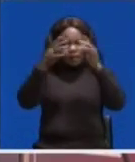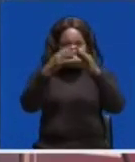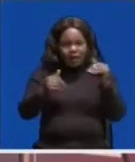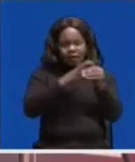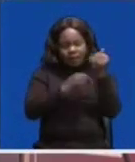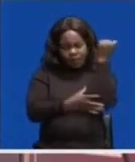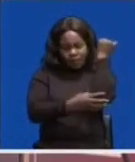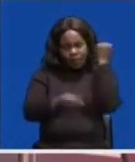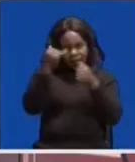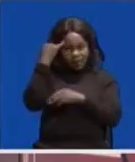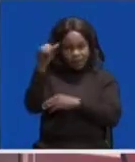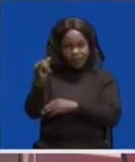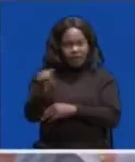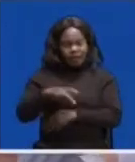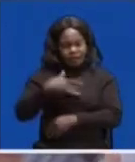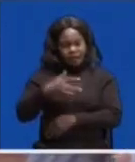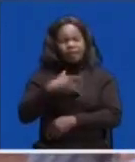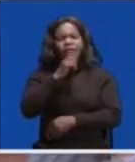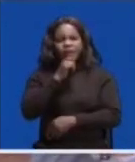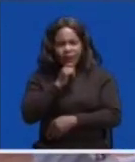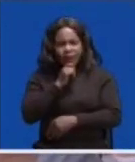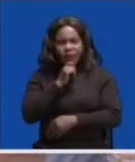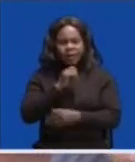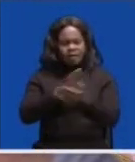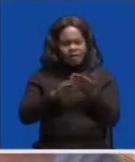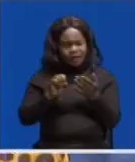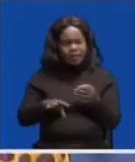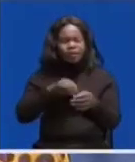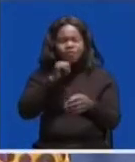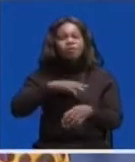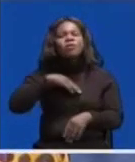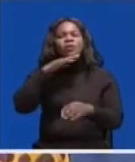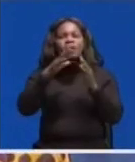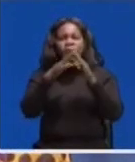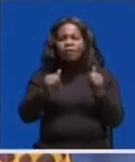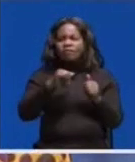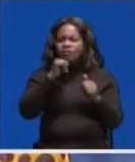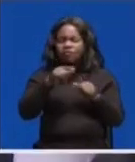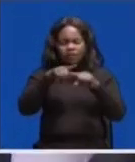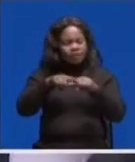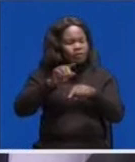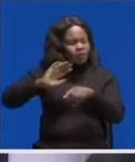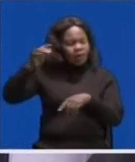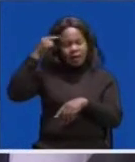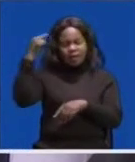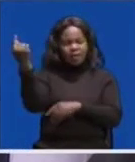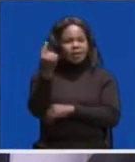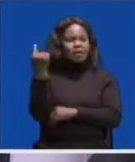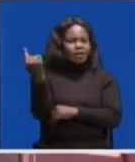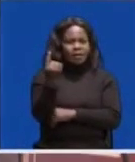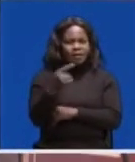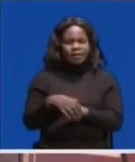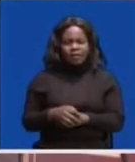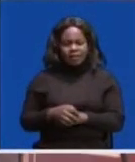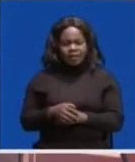Zambia initiative feels the onus of alleviating inadequate housing does not lie with government alone. The disadvantaged